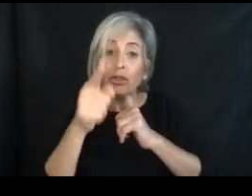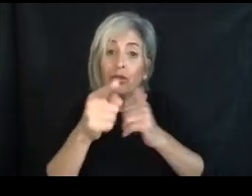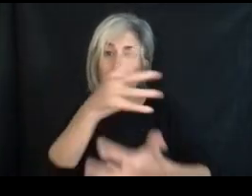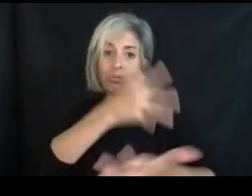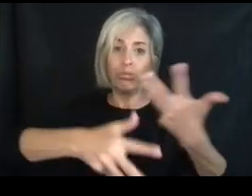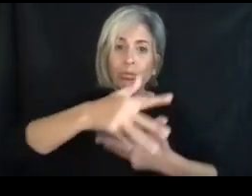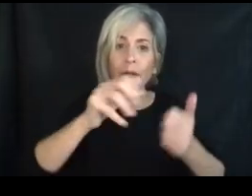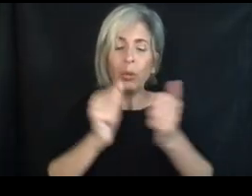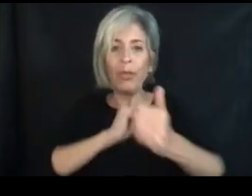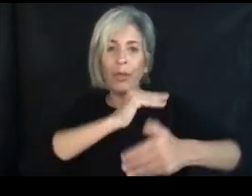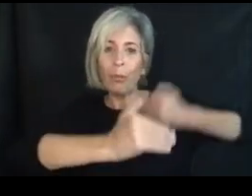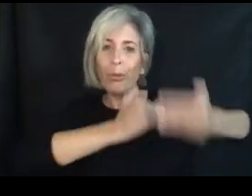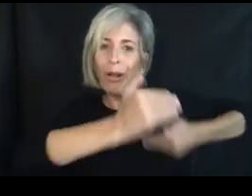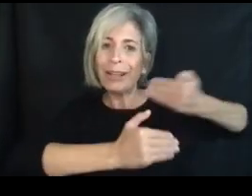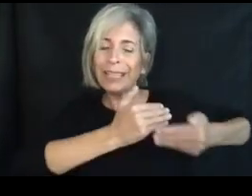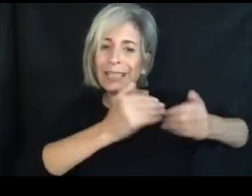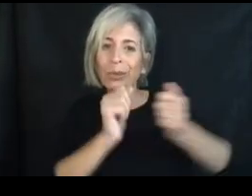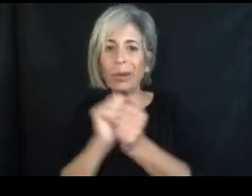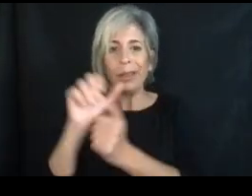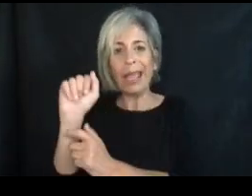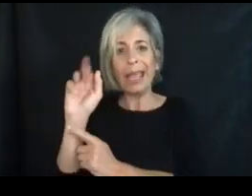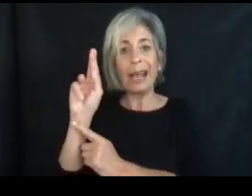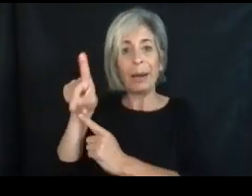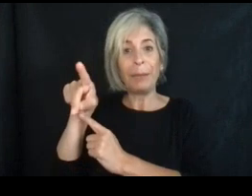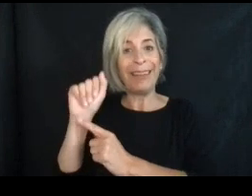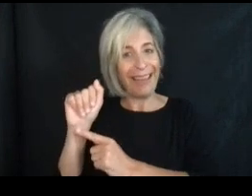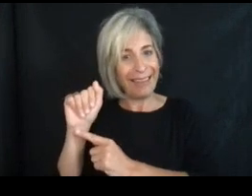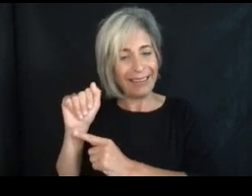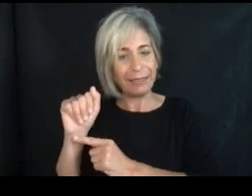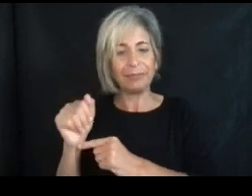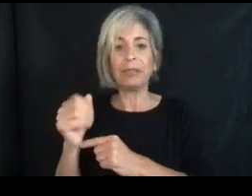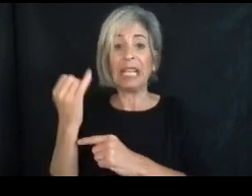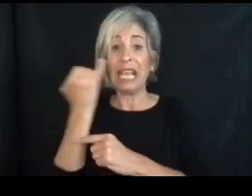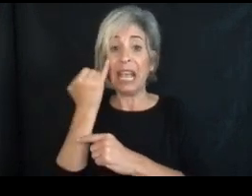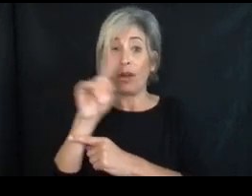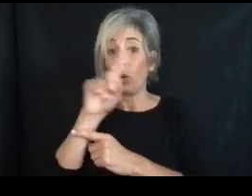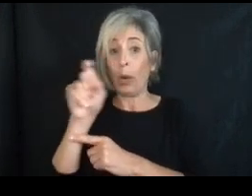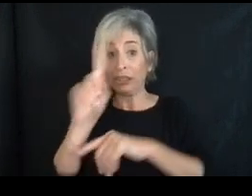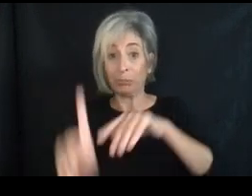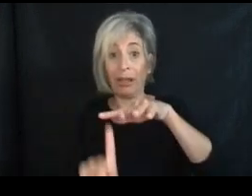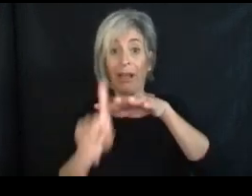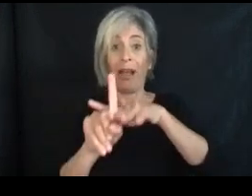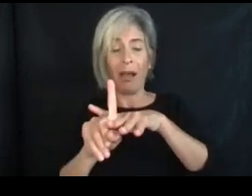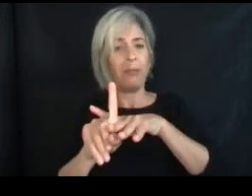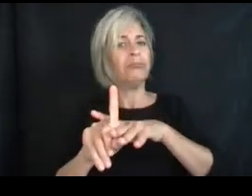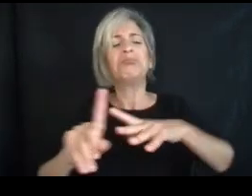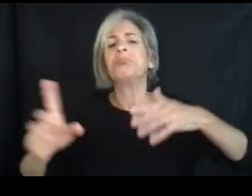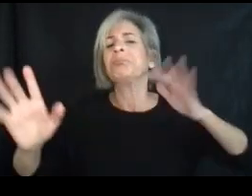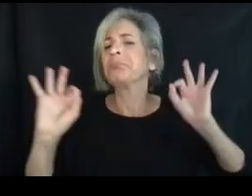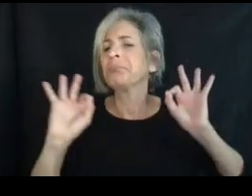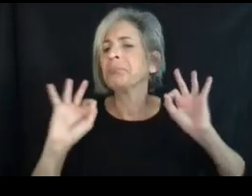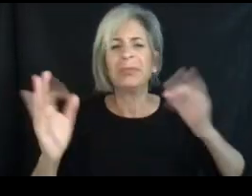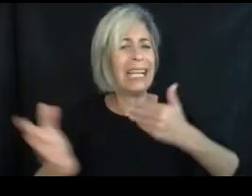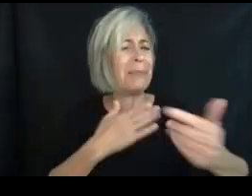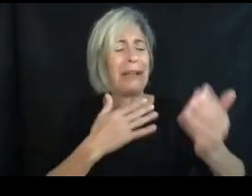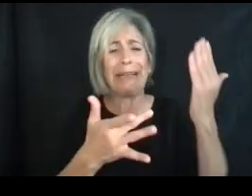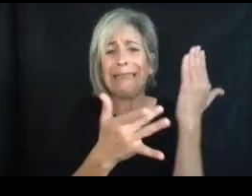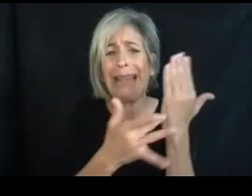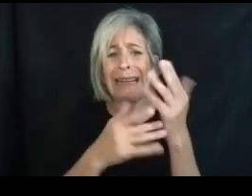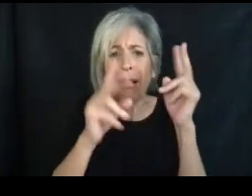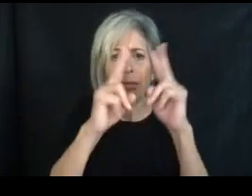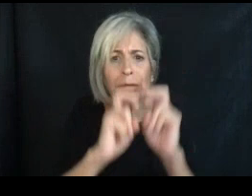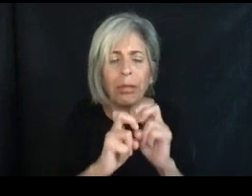with our process around ARPA. Ask any questions that you may have, no matter how technical. I think